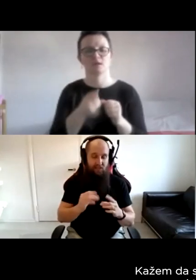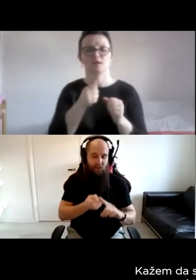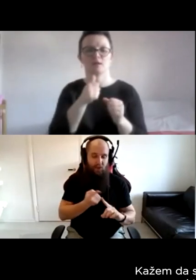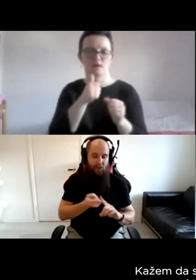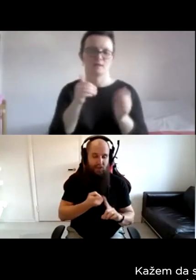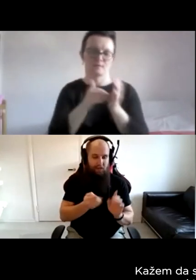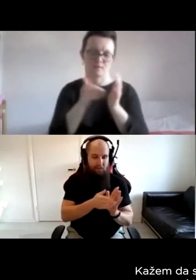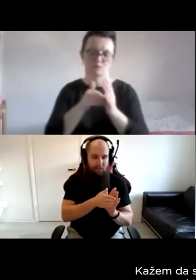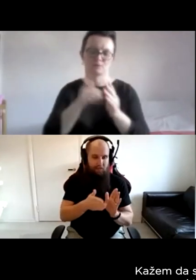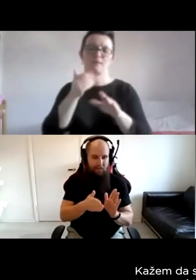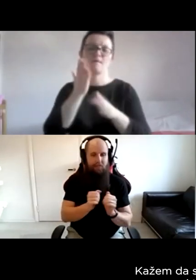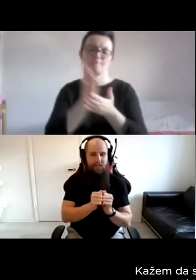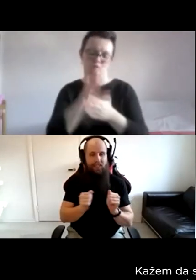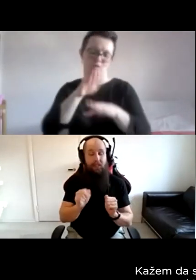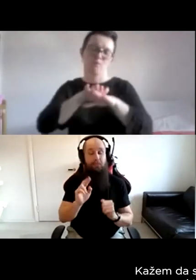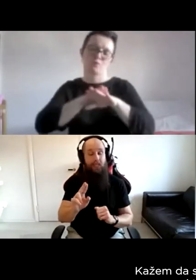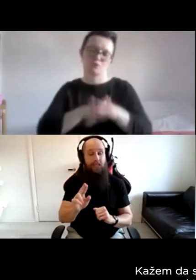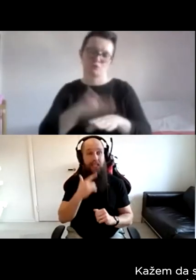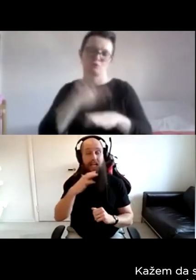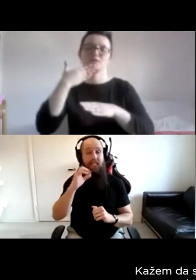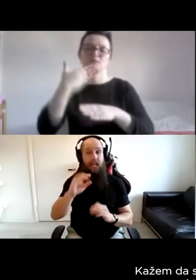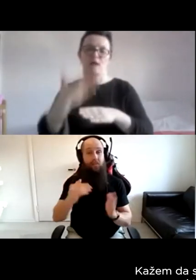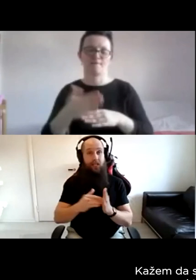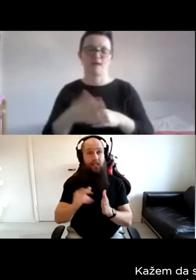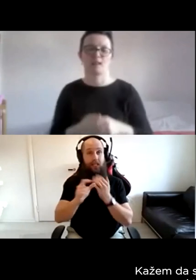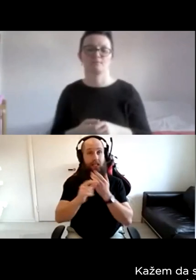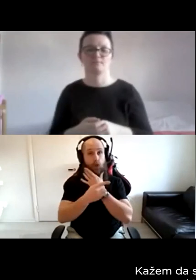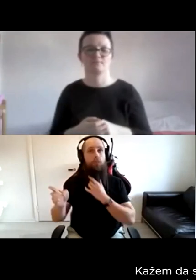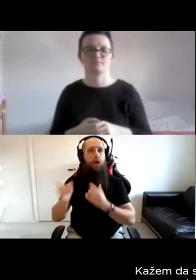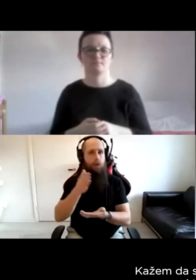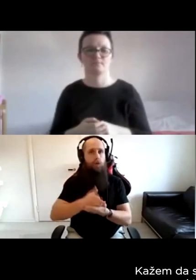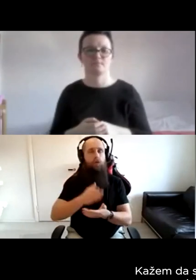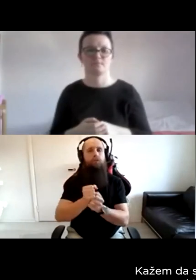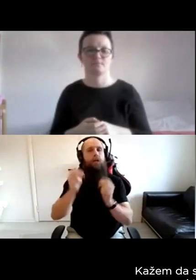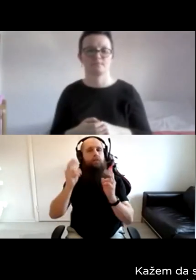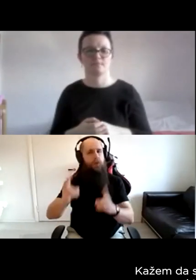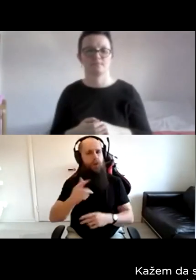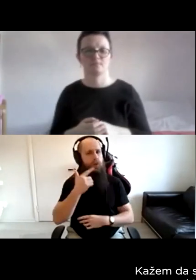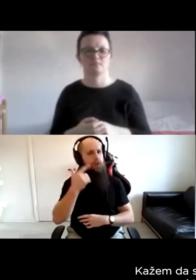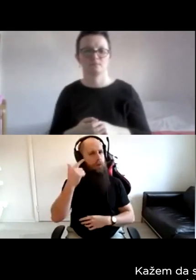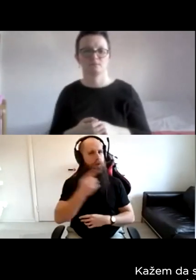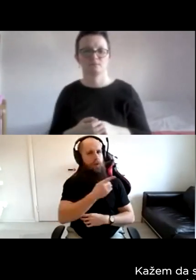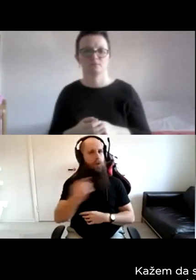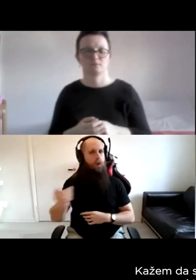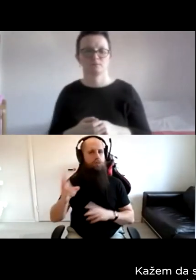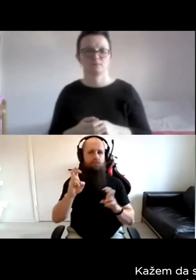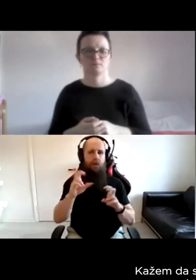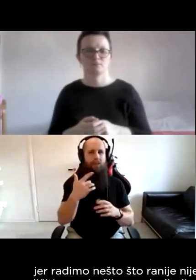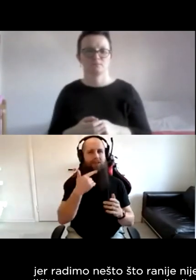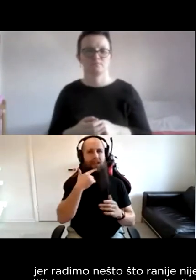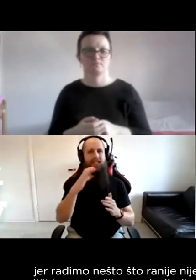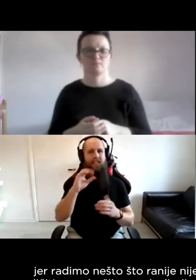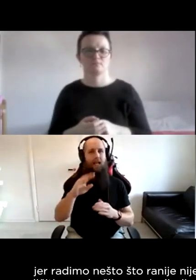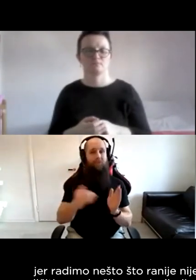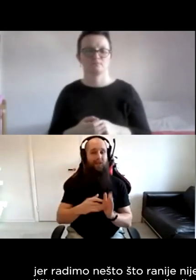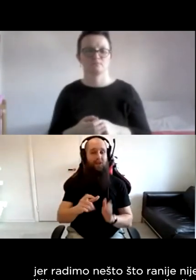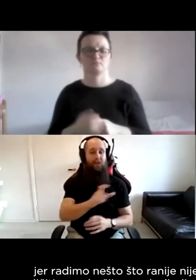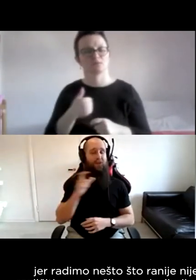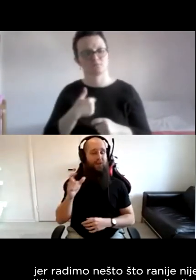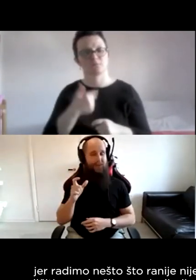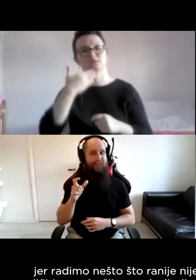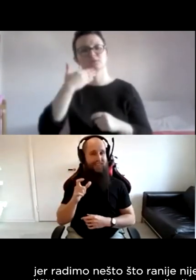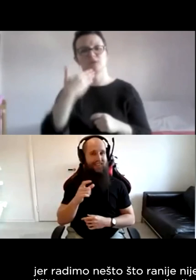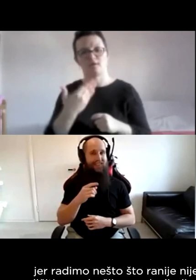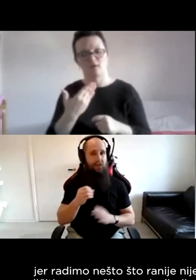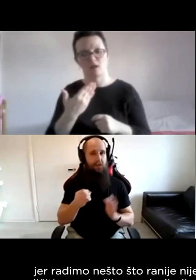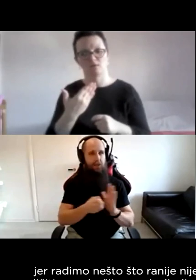I'm grateful to them, but I actually do think somehow that they are also a bit grateful to us because we